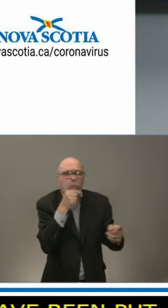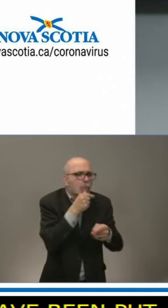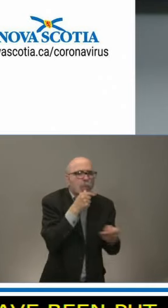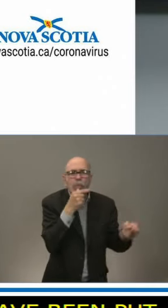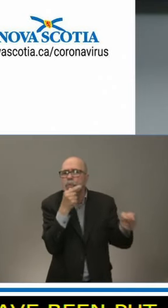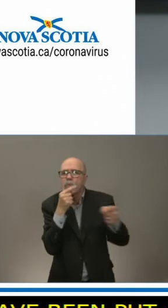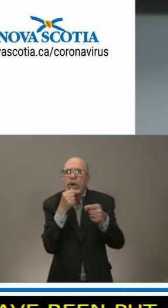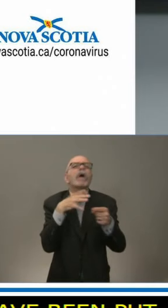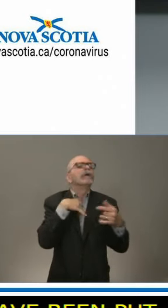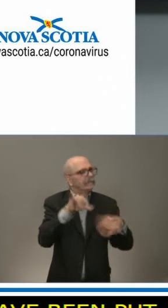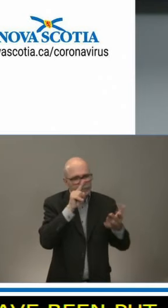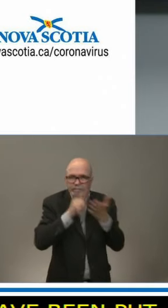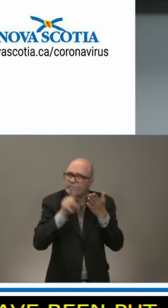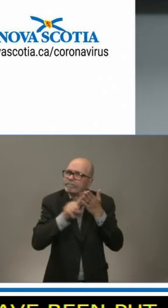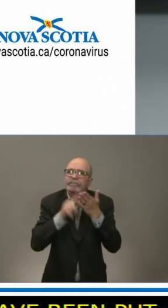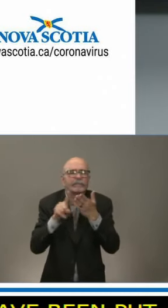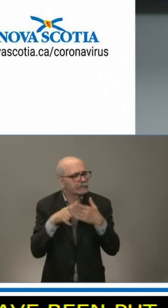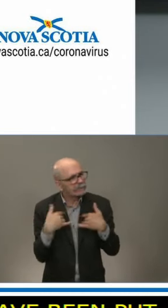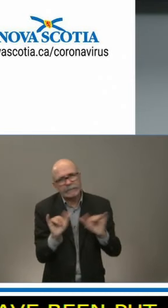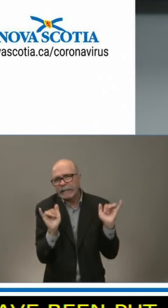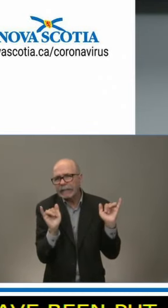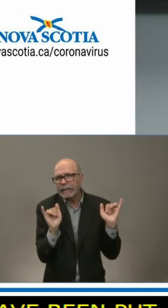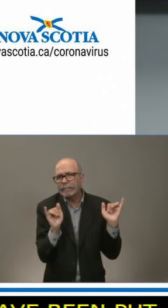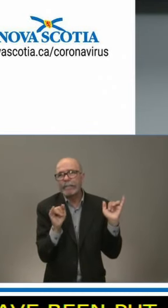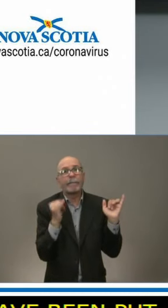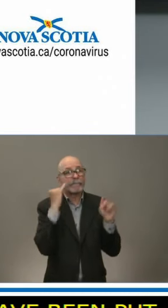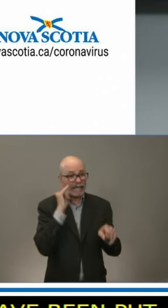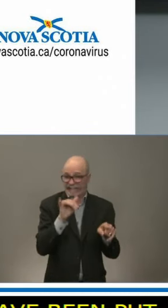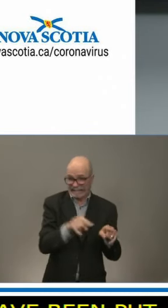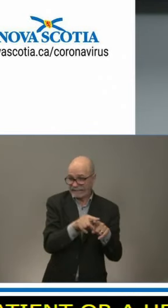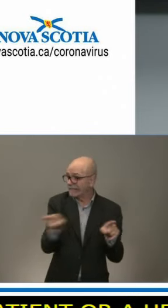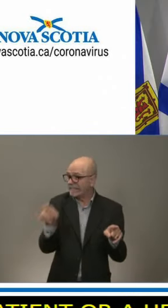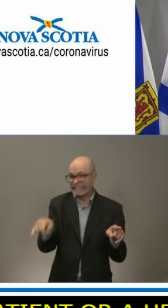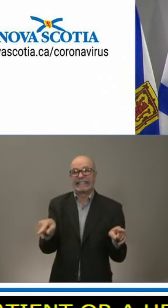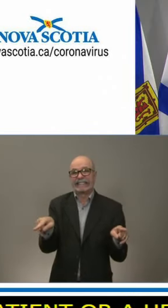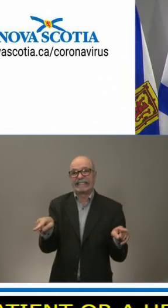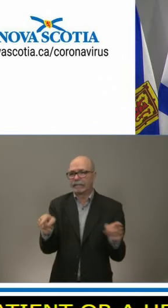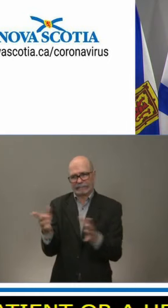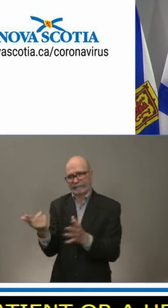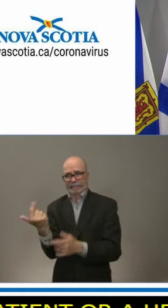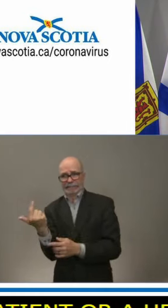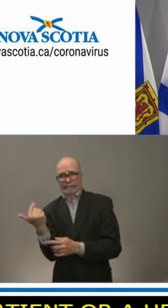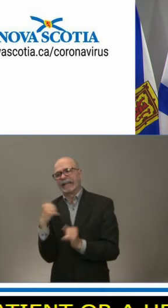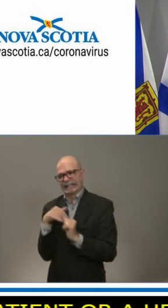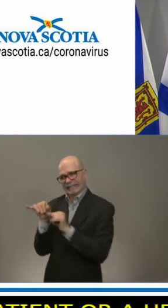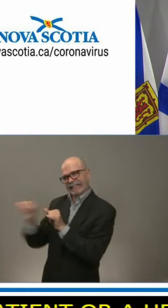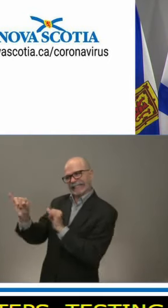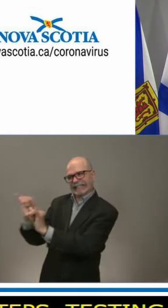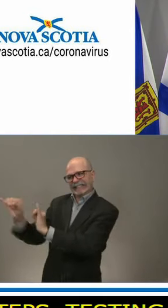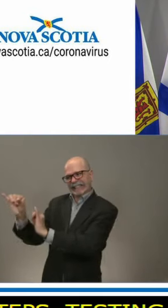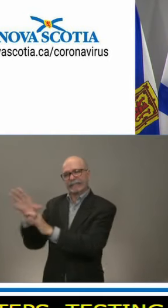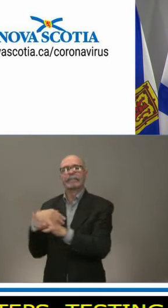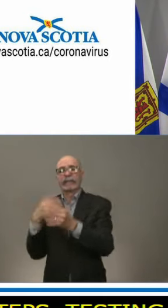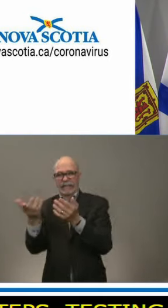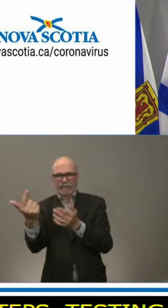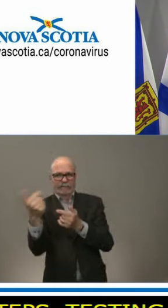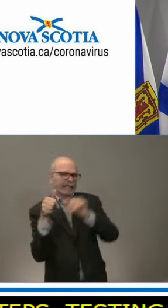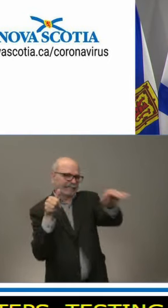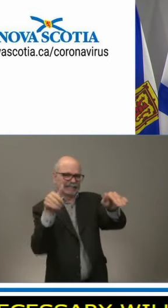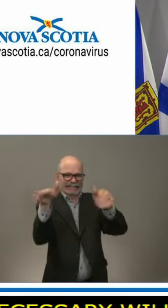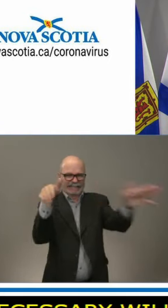individuals, isolating them if necessary, will be taken. John, do you have a follow-up? Yes, I do. Just a quick one.